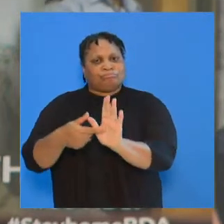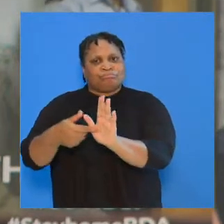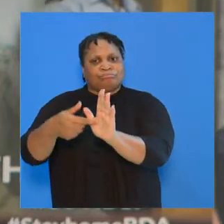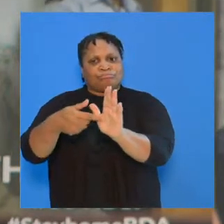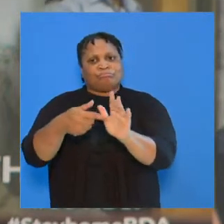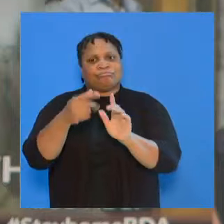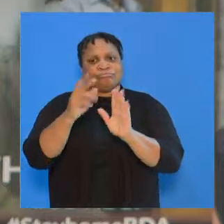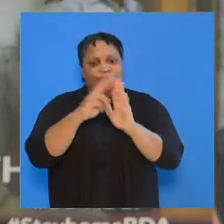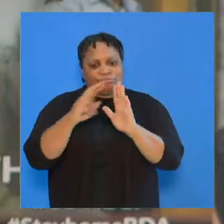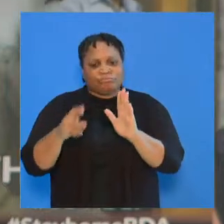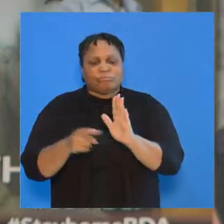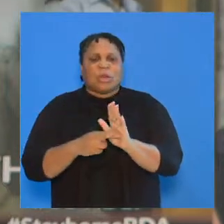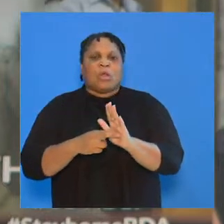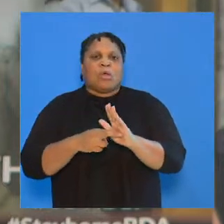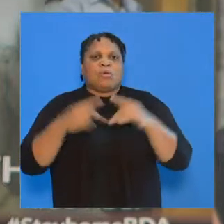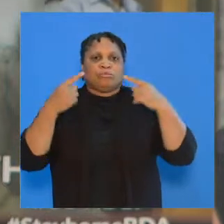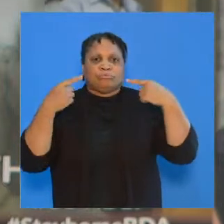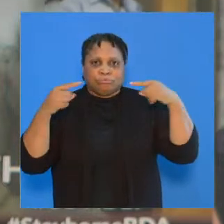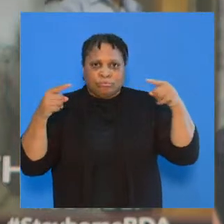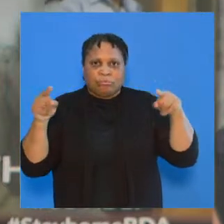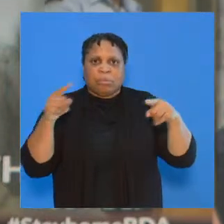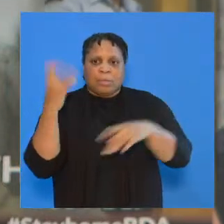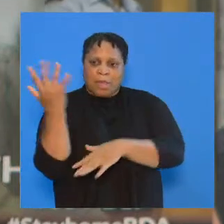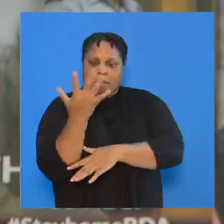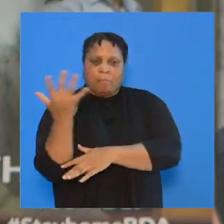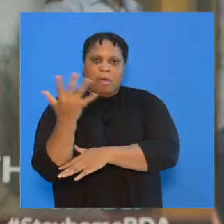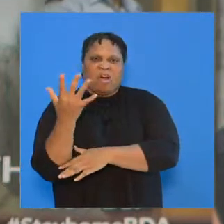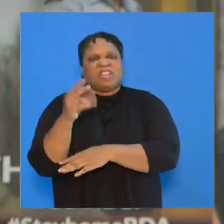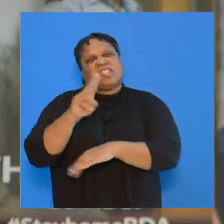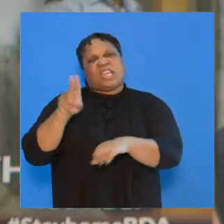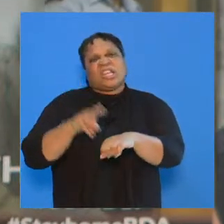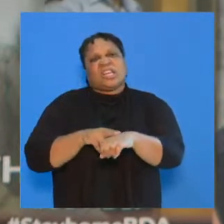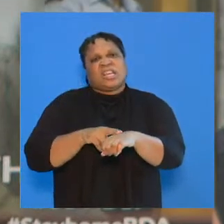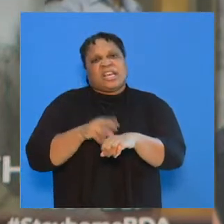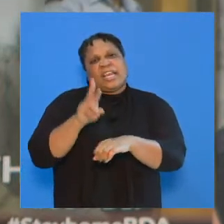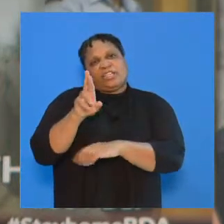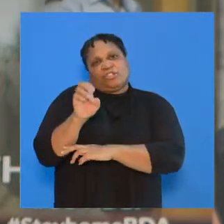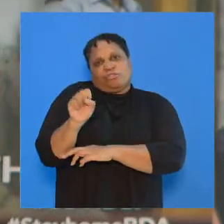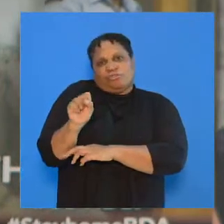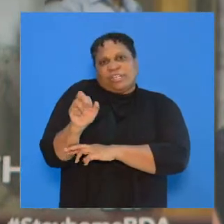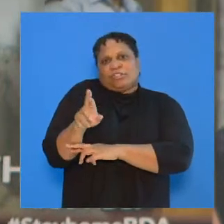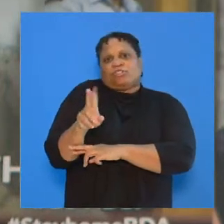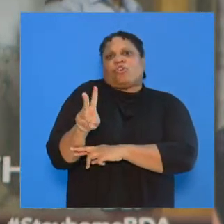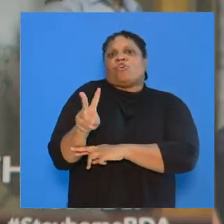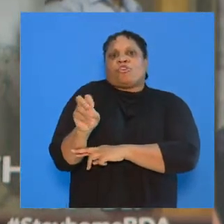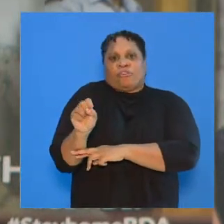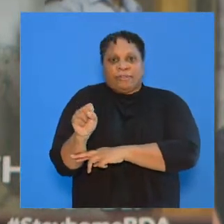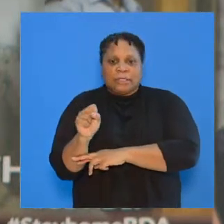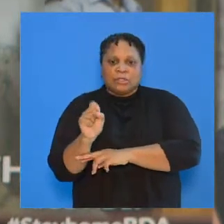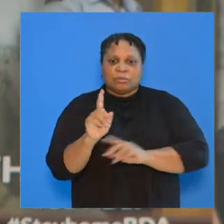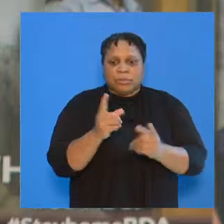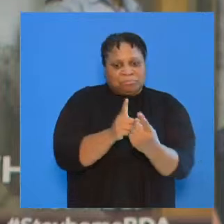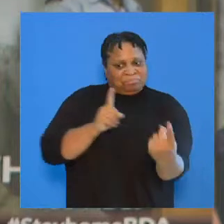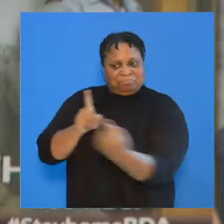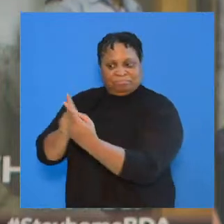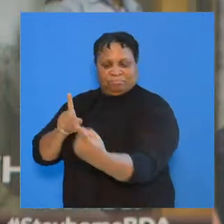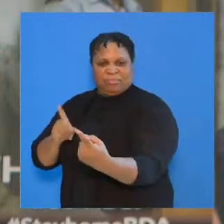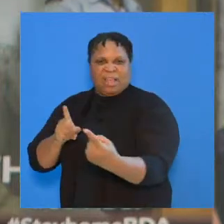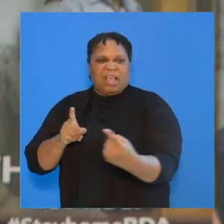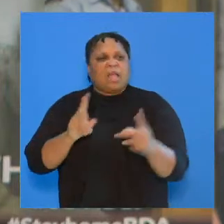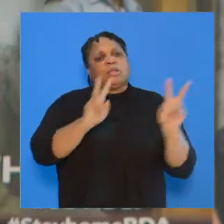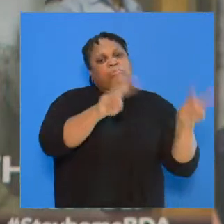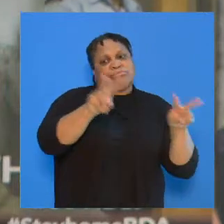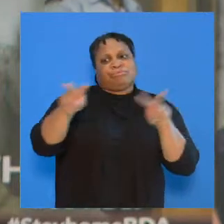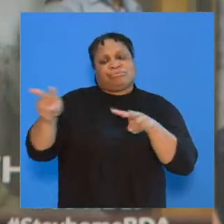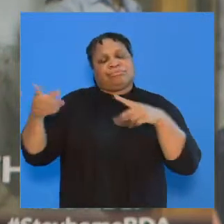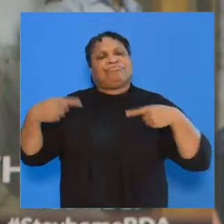using public parks and nature reserves while maintaining physical distancing. As we move about this summer enjoying Bermuda's